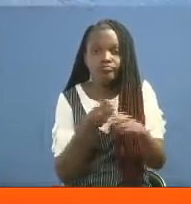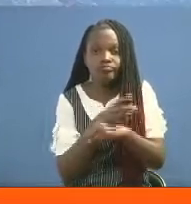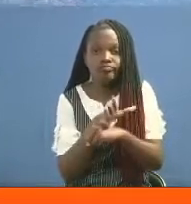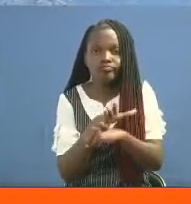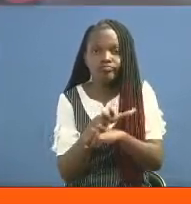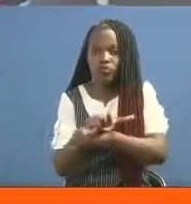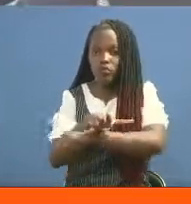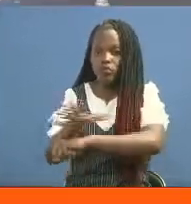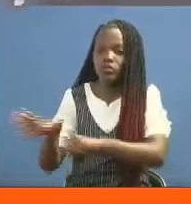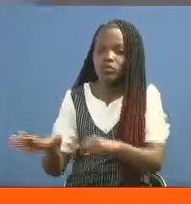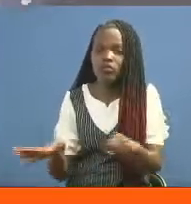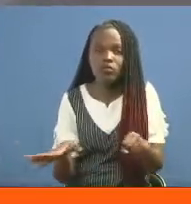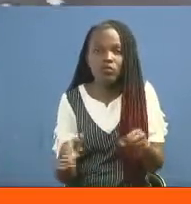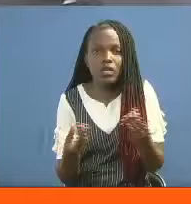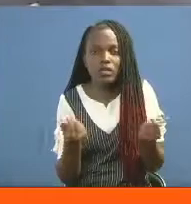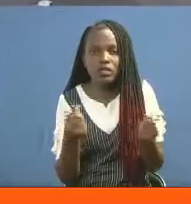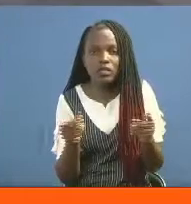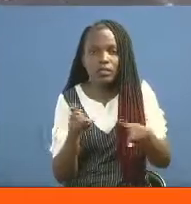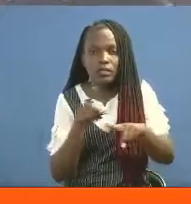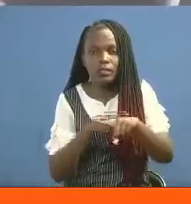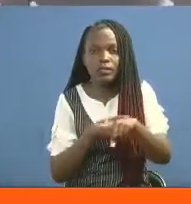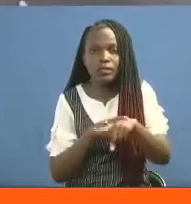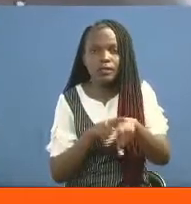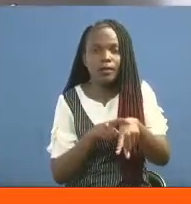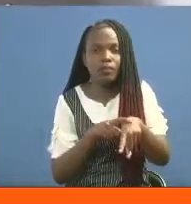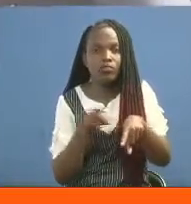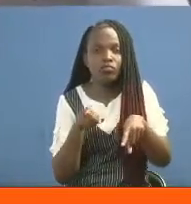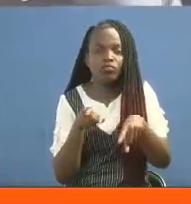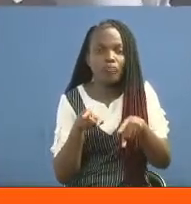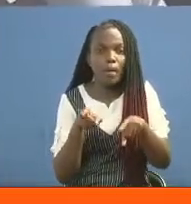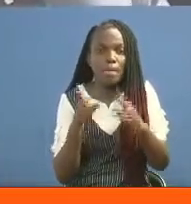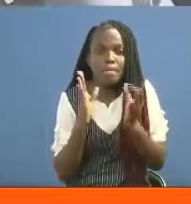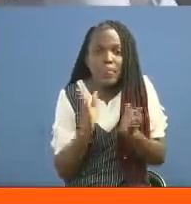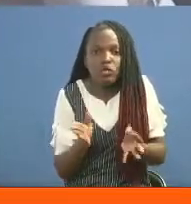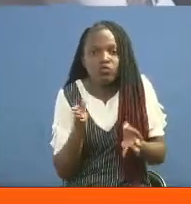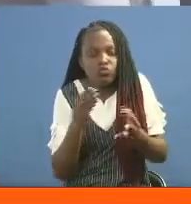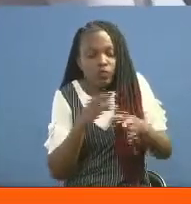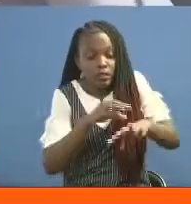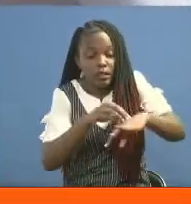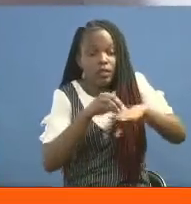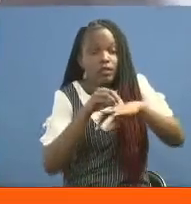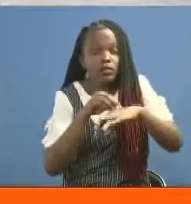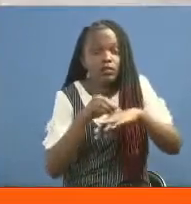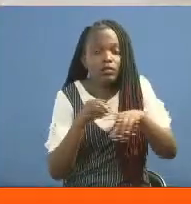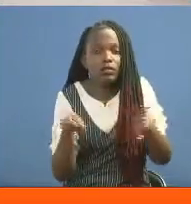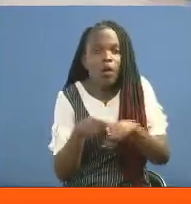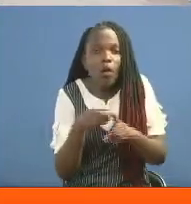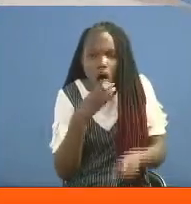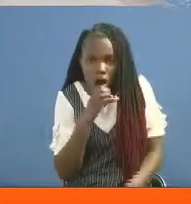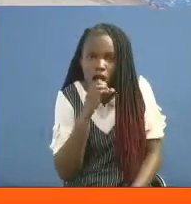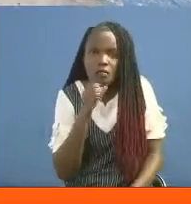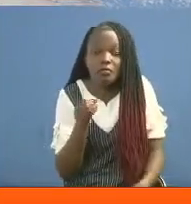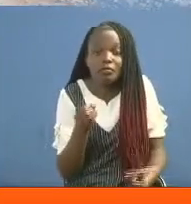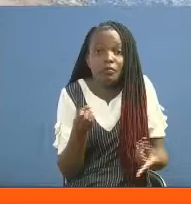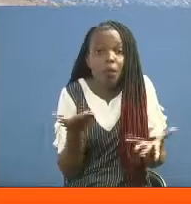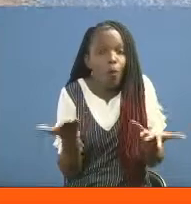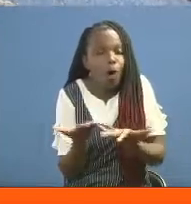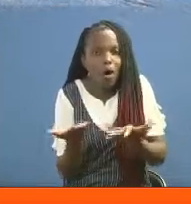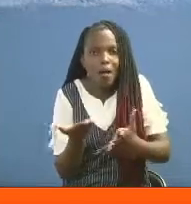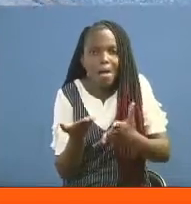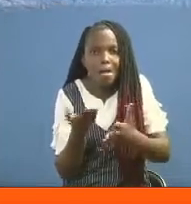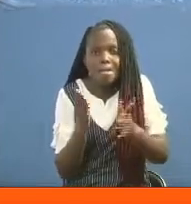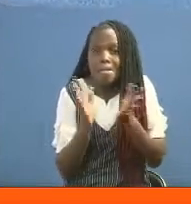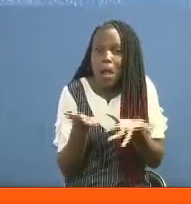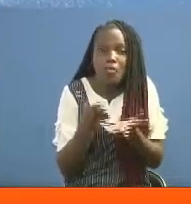corona vinasambazwa kauraisi pale mtu anaposhika sehemu ilio na virusi hivyo kupiga chafia au kukuhuwa palipo na watu